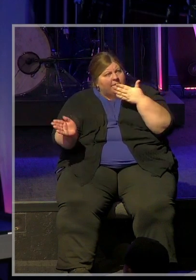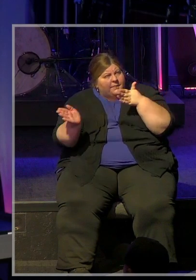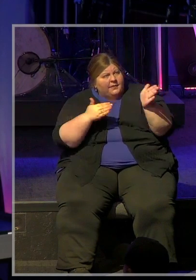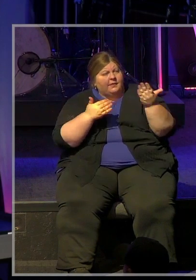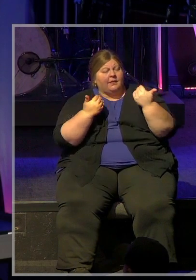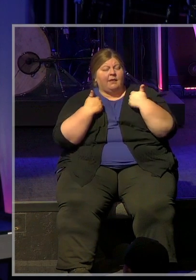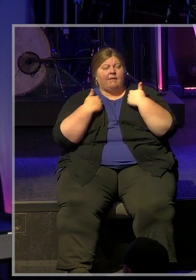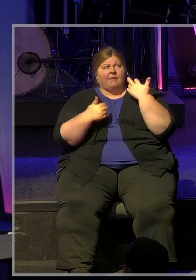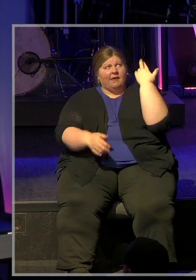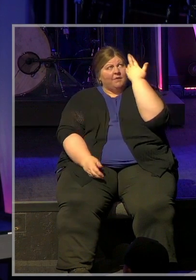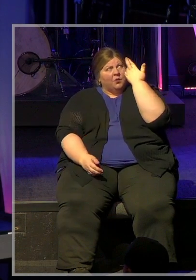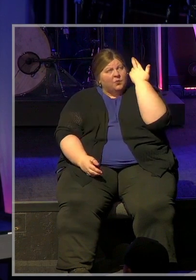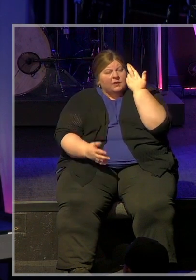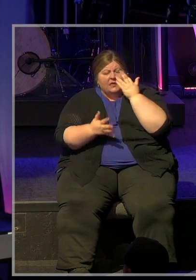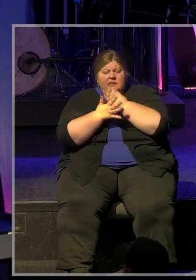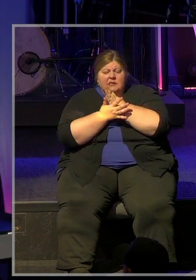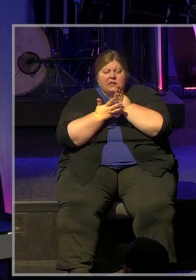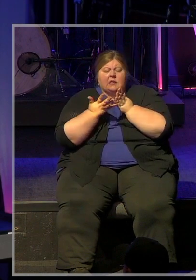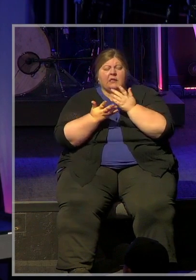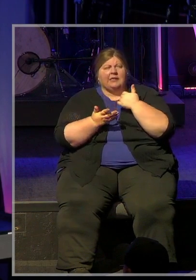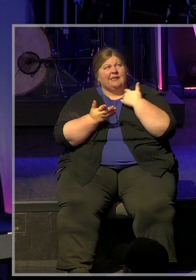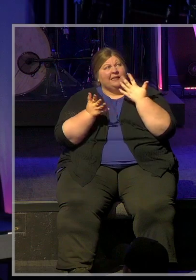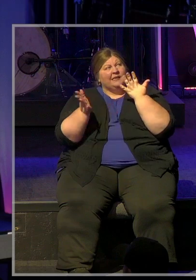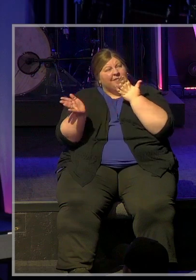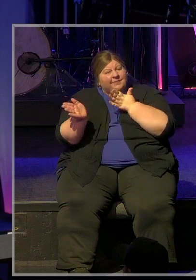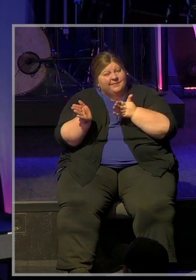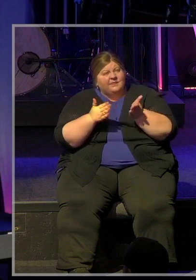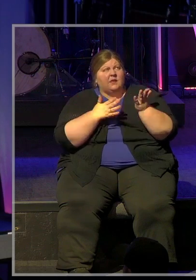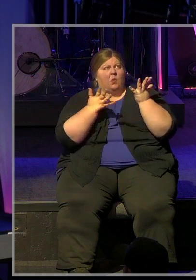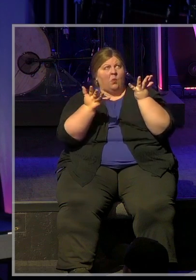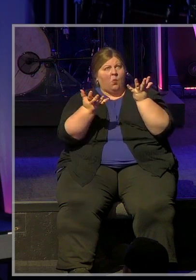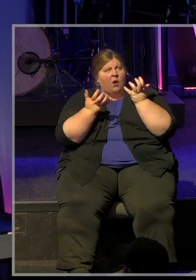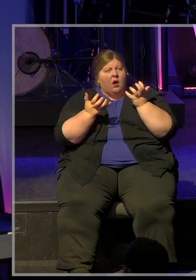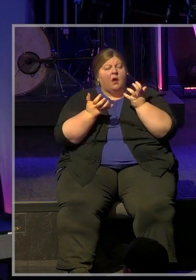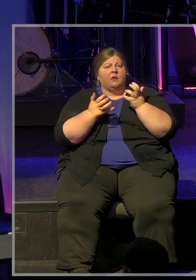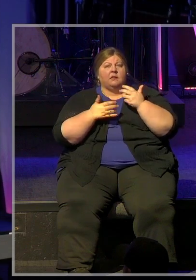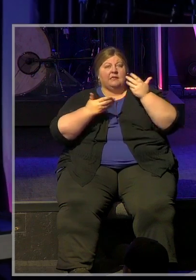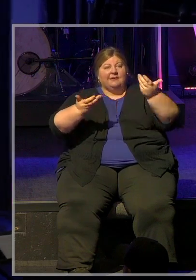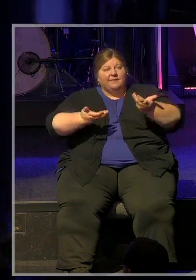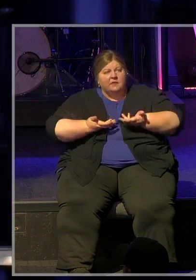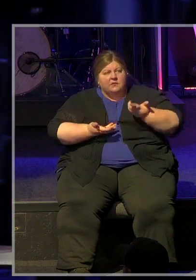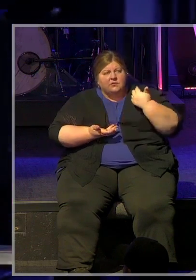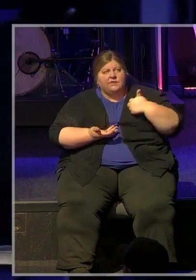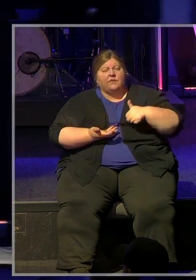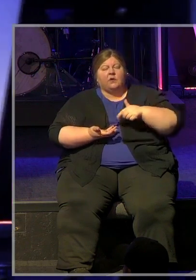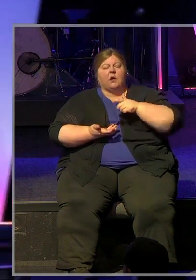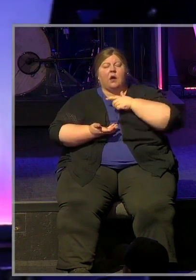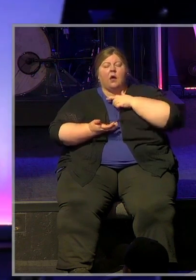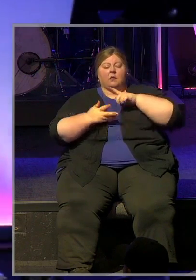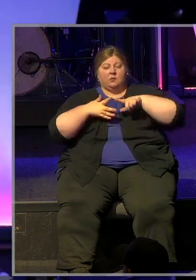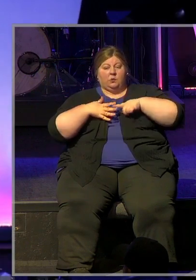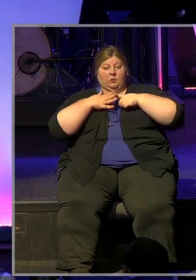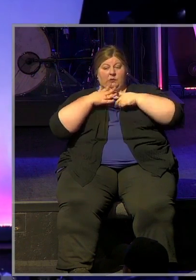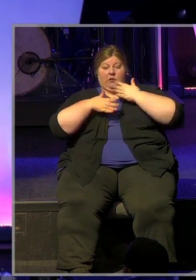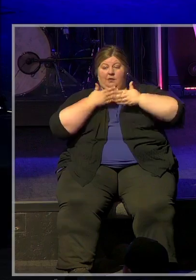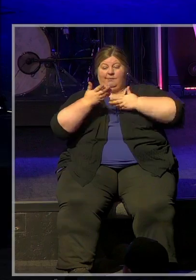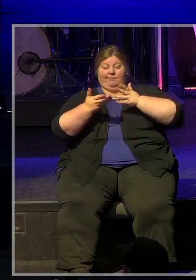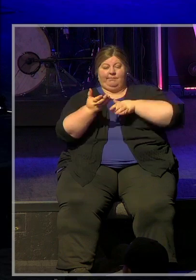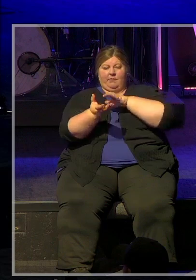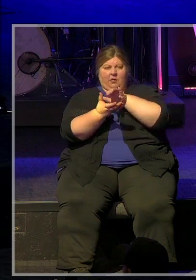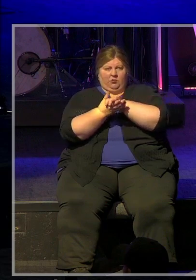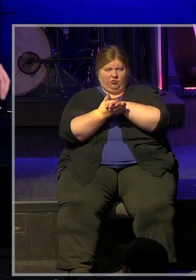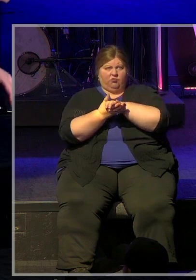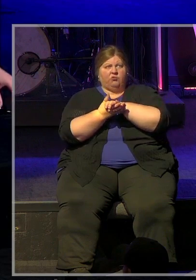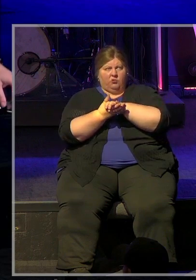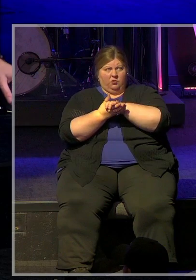he has a purpose, and he has a desire, and an invitation for us to step into this thing called marriage so